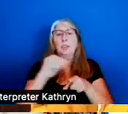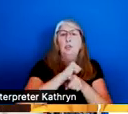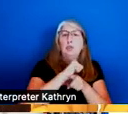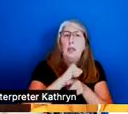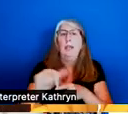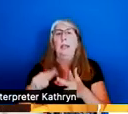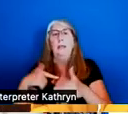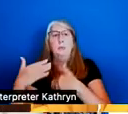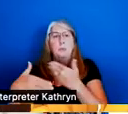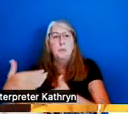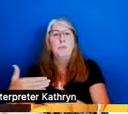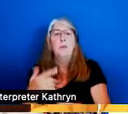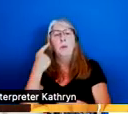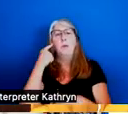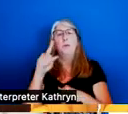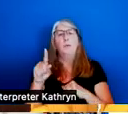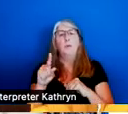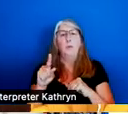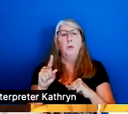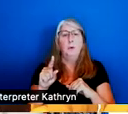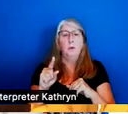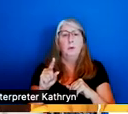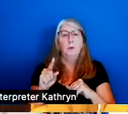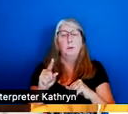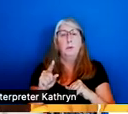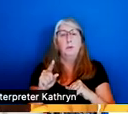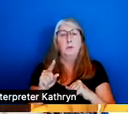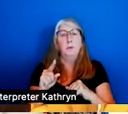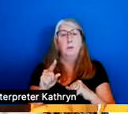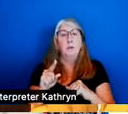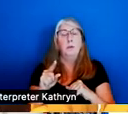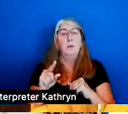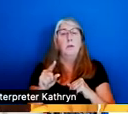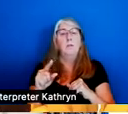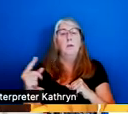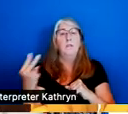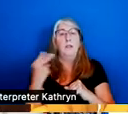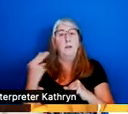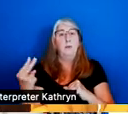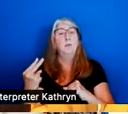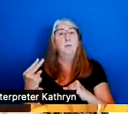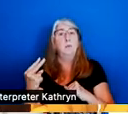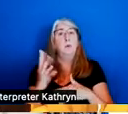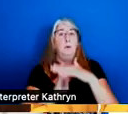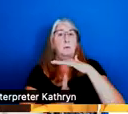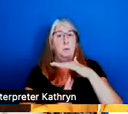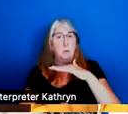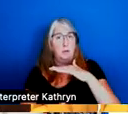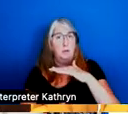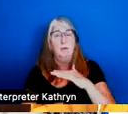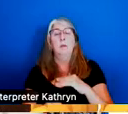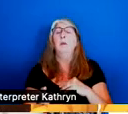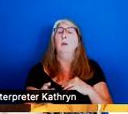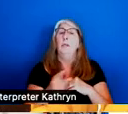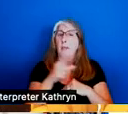practices, so that undocumented immigrant victims of crime would be treated with the same